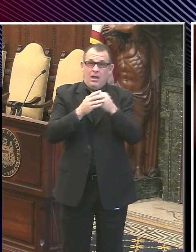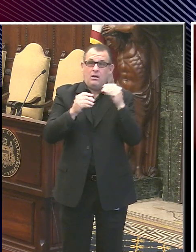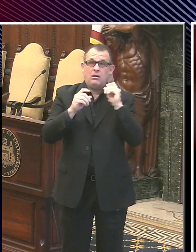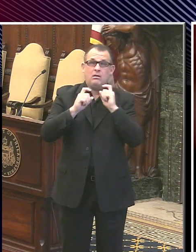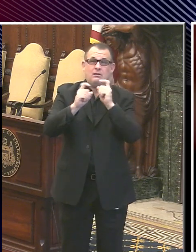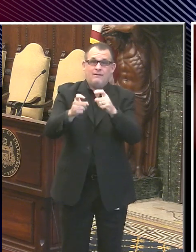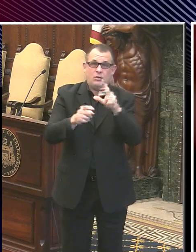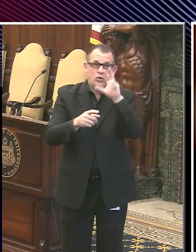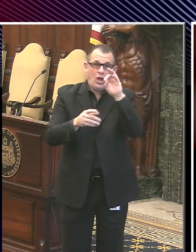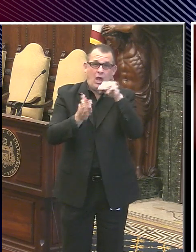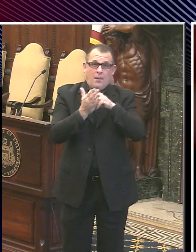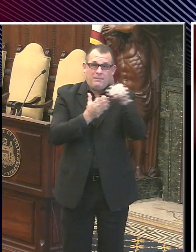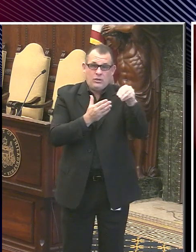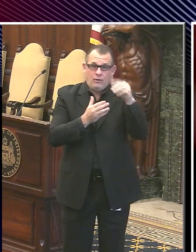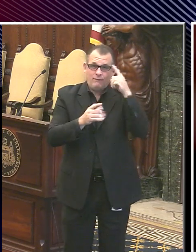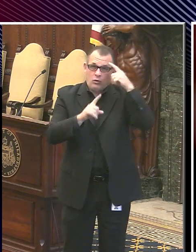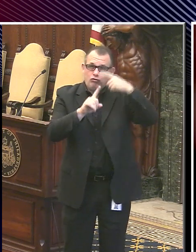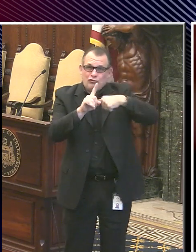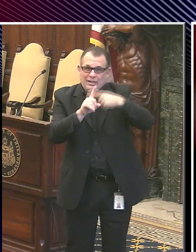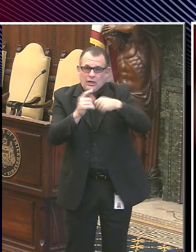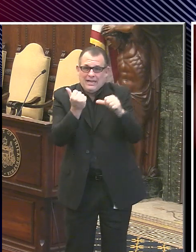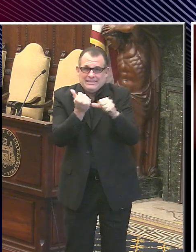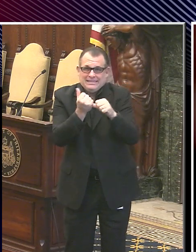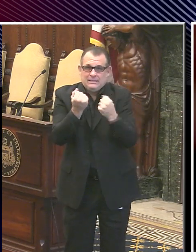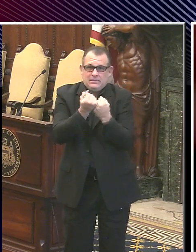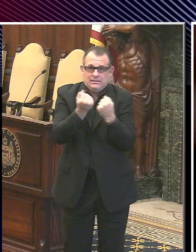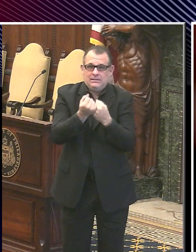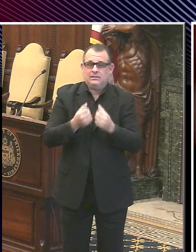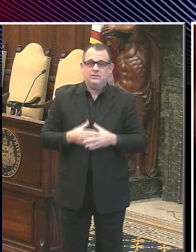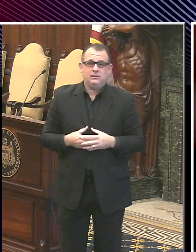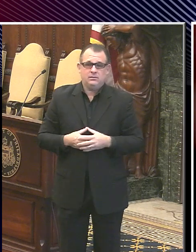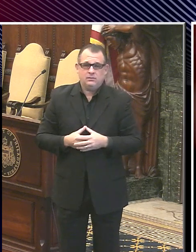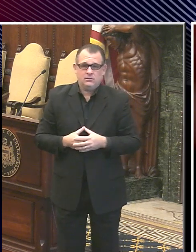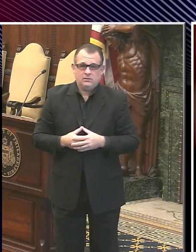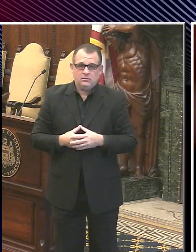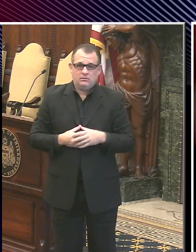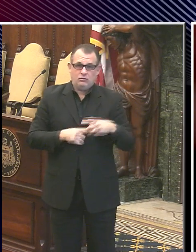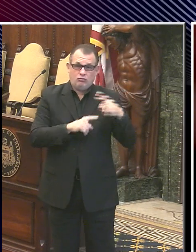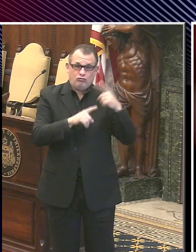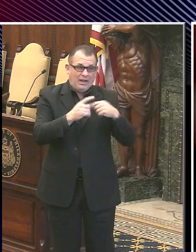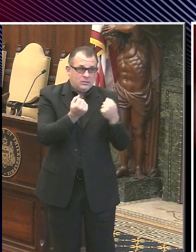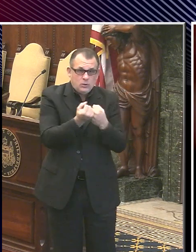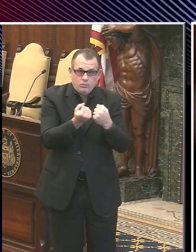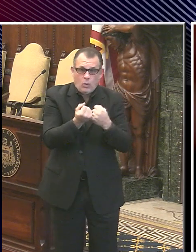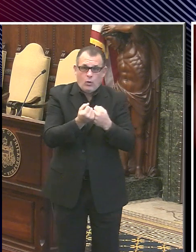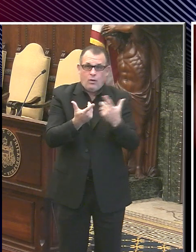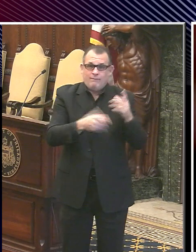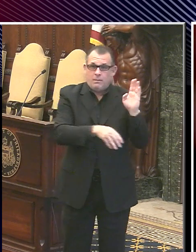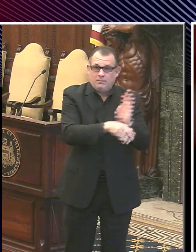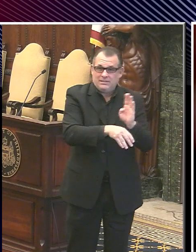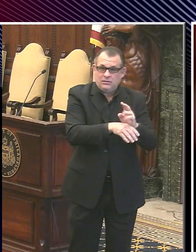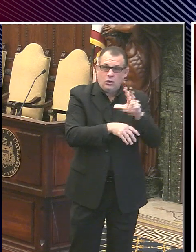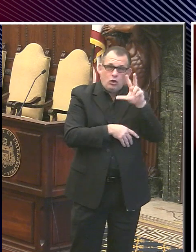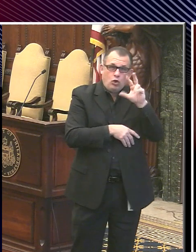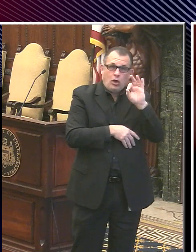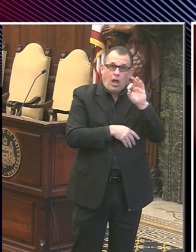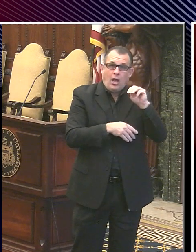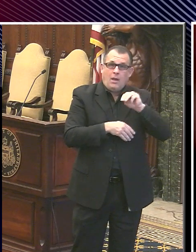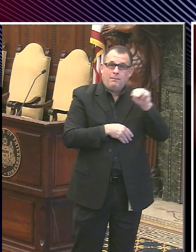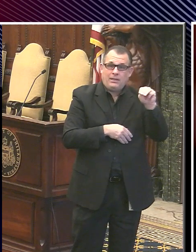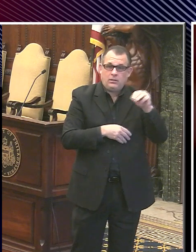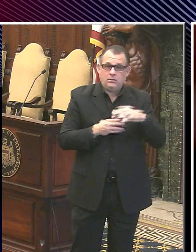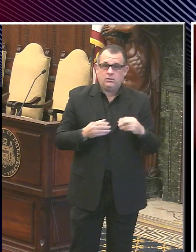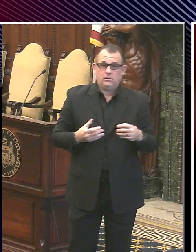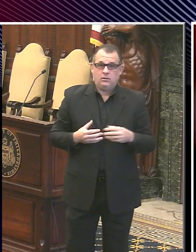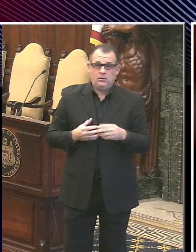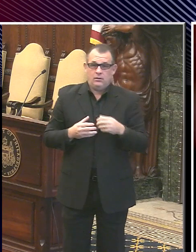business relief. This brings the city's direct support for small businesses to nearly $39 million and for rental